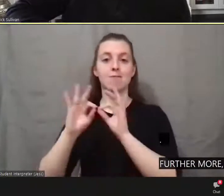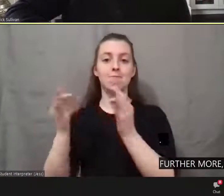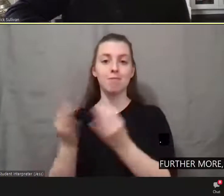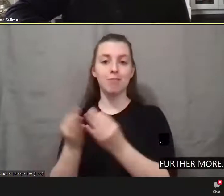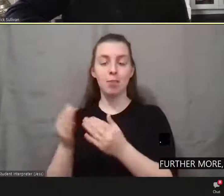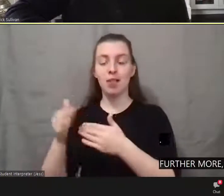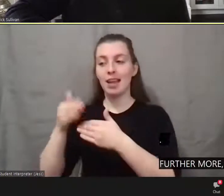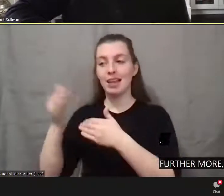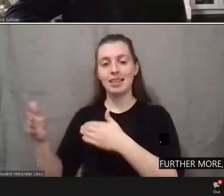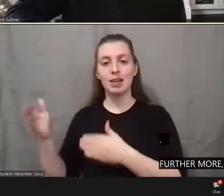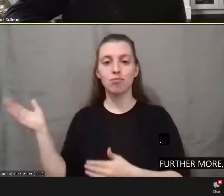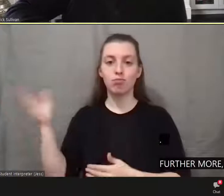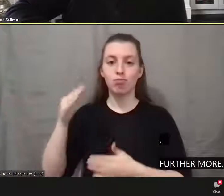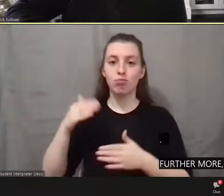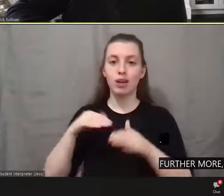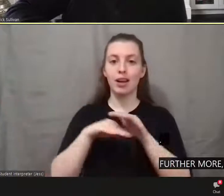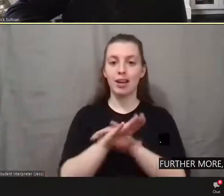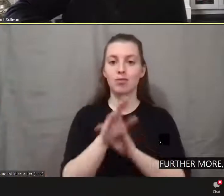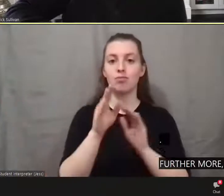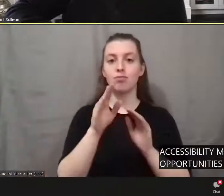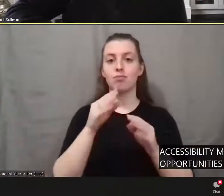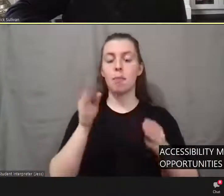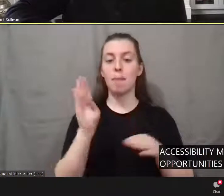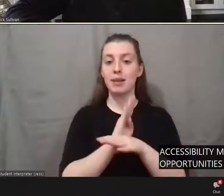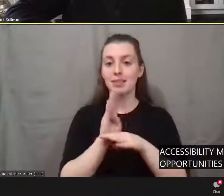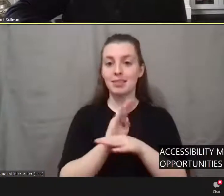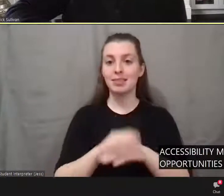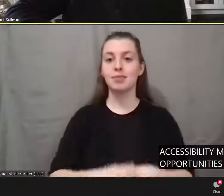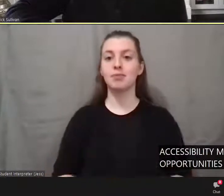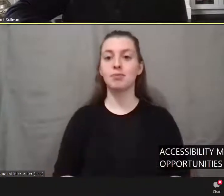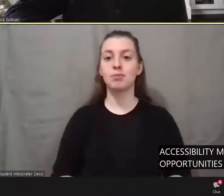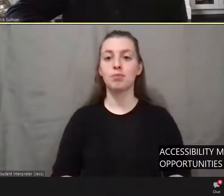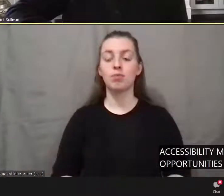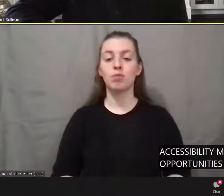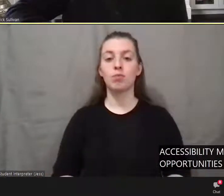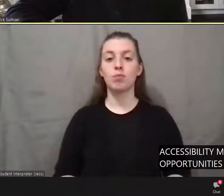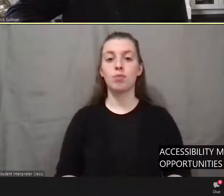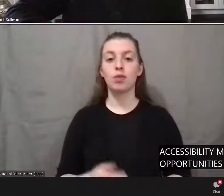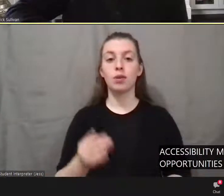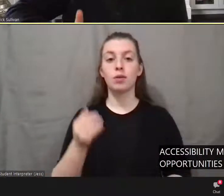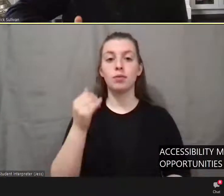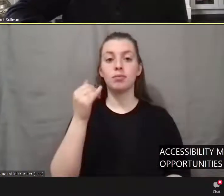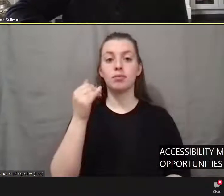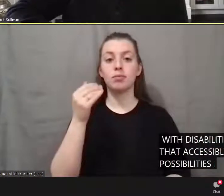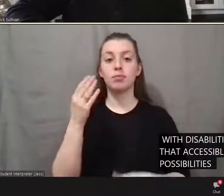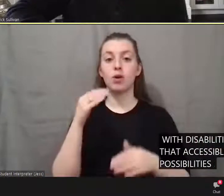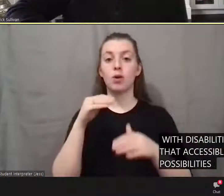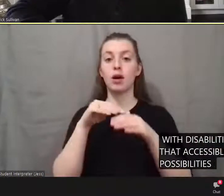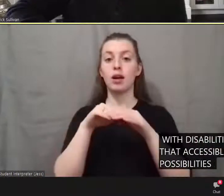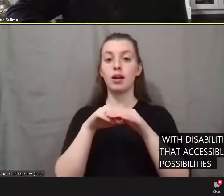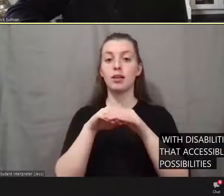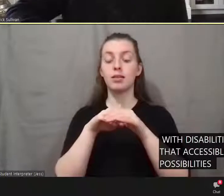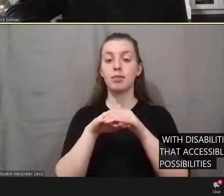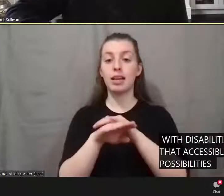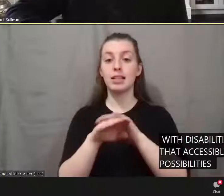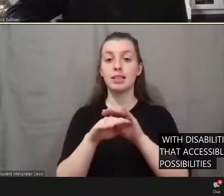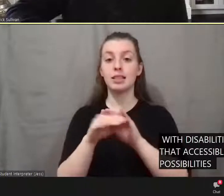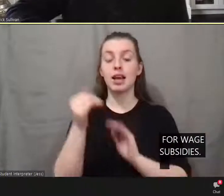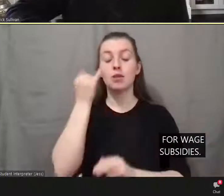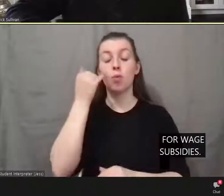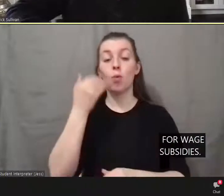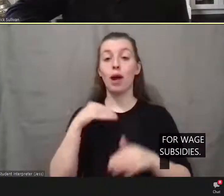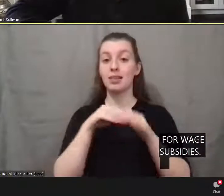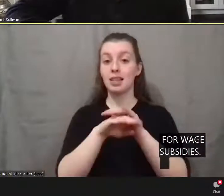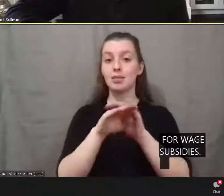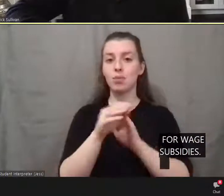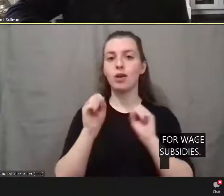opportunities for hiring persons with disabilities in that accessible venue, opening up possibilities for wage subsidies, oh, there's something, as well as jobs